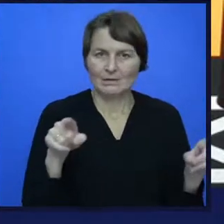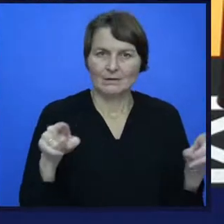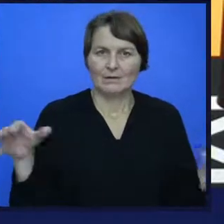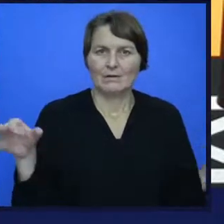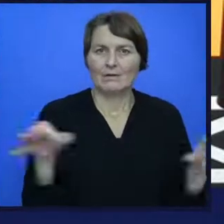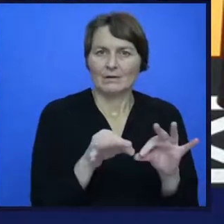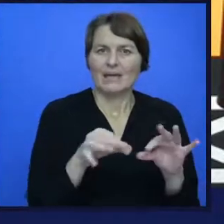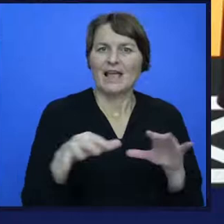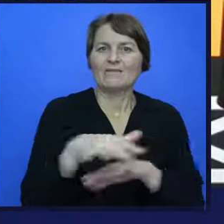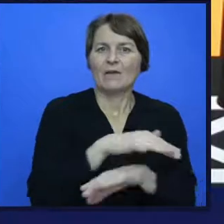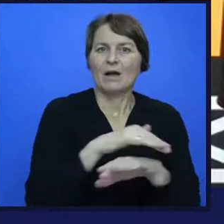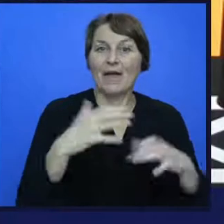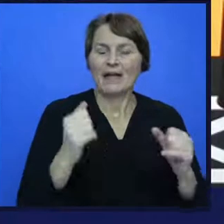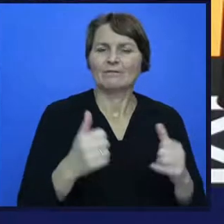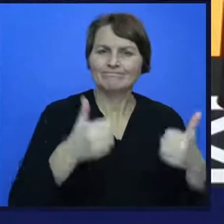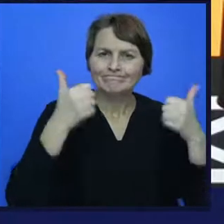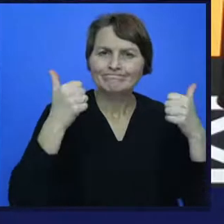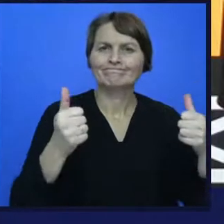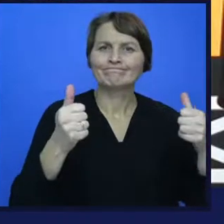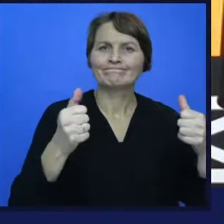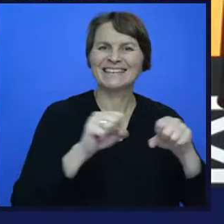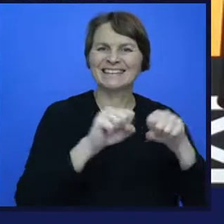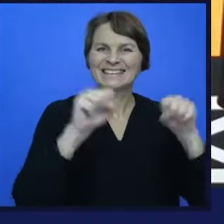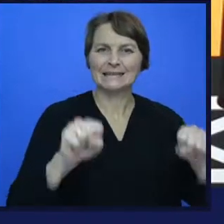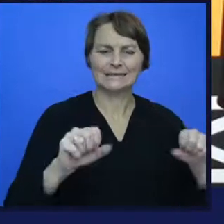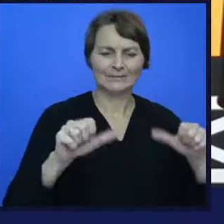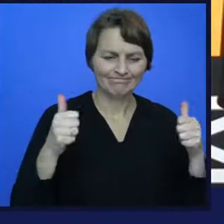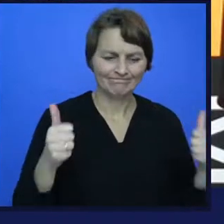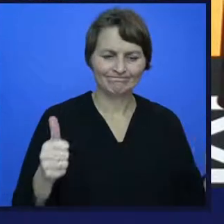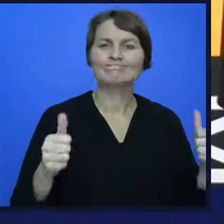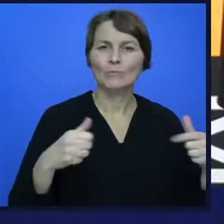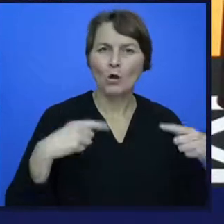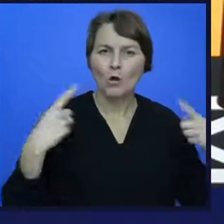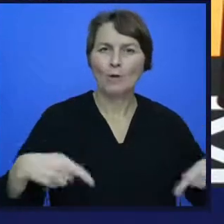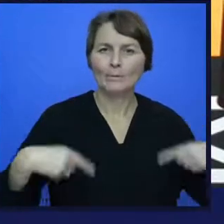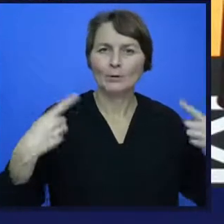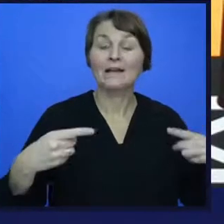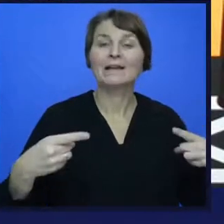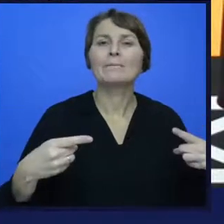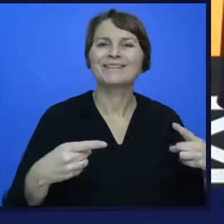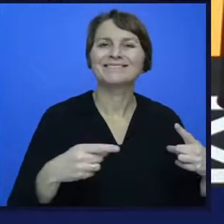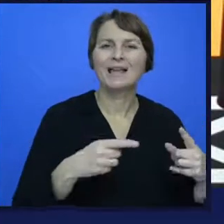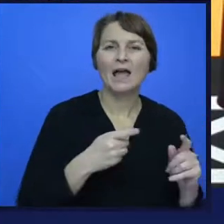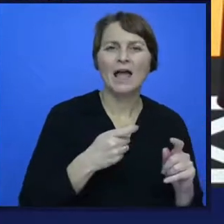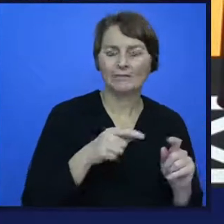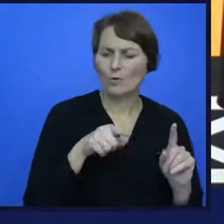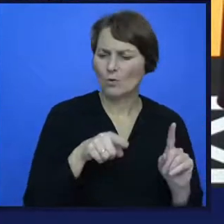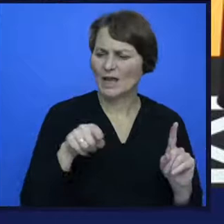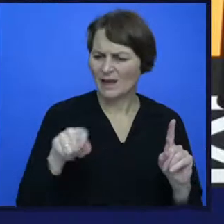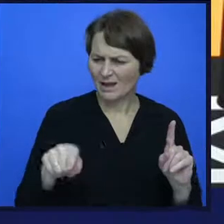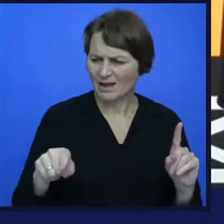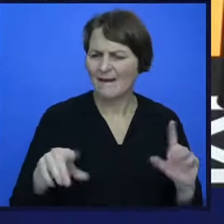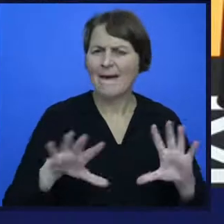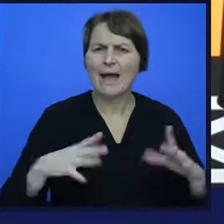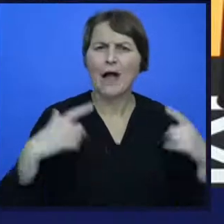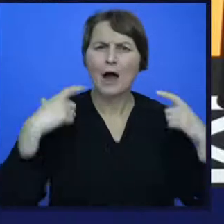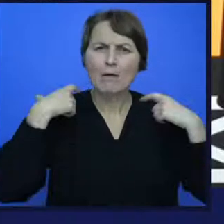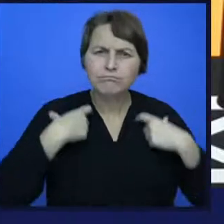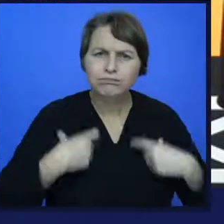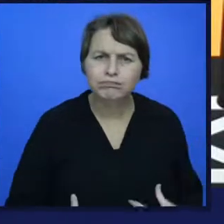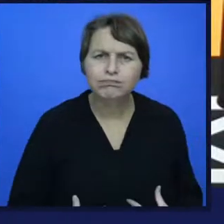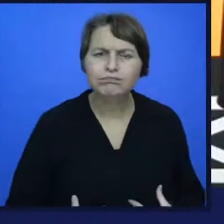the operating system run and have the application understand the life jacket, understand the IR, do